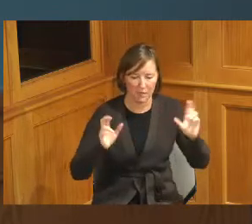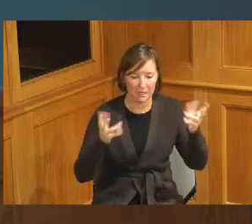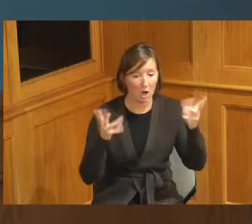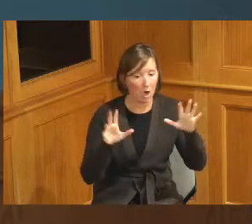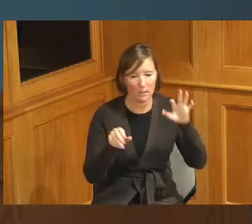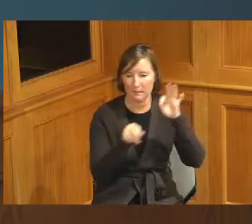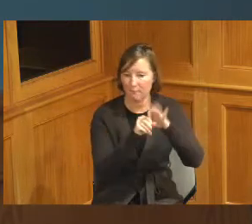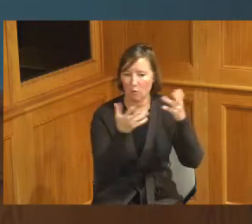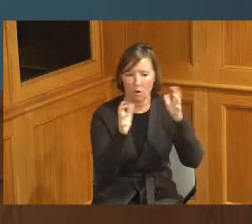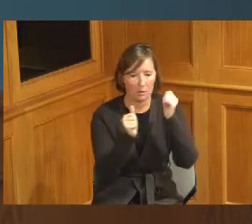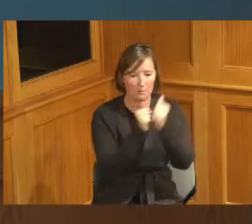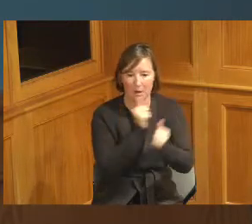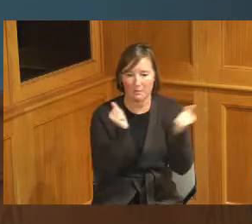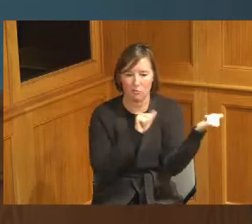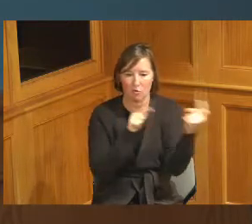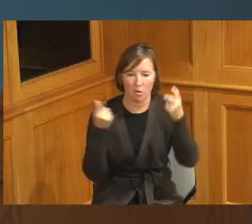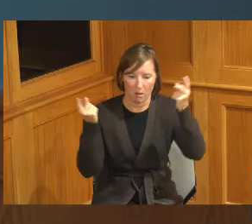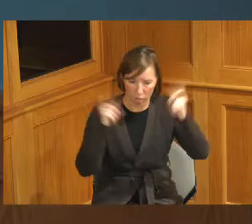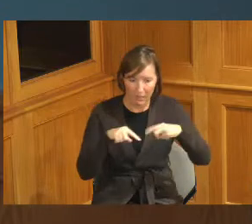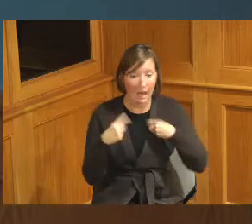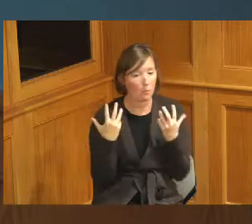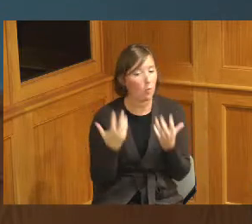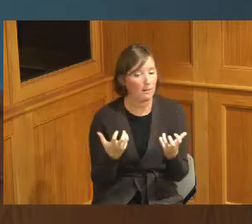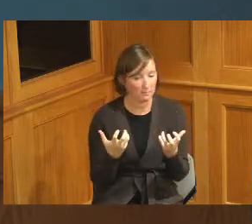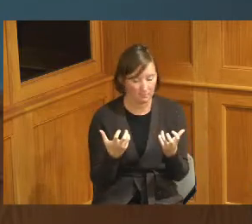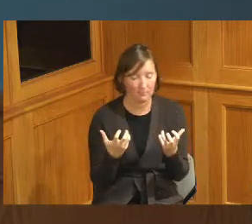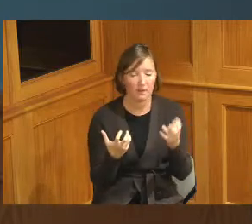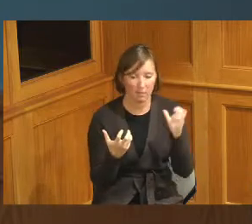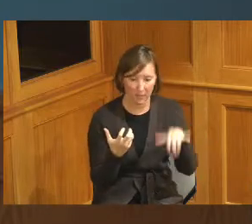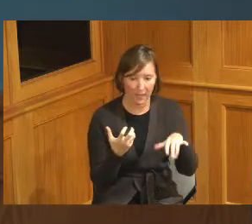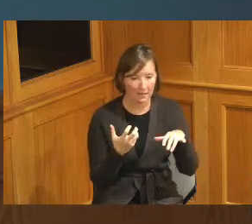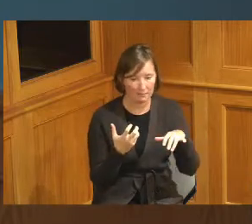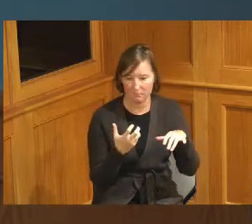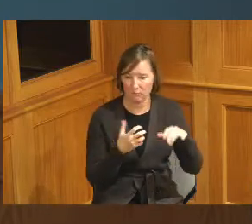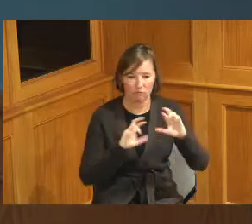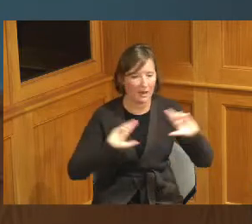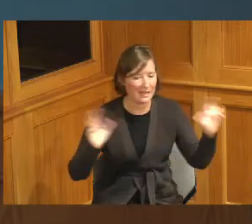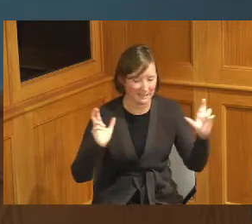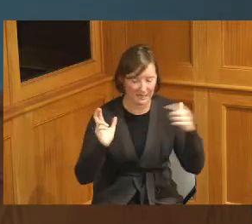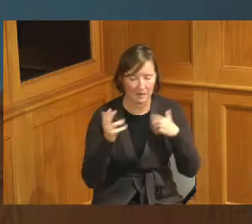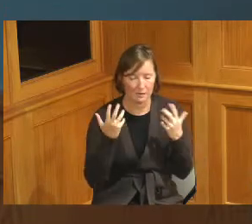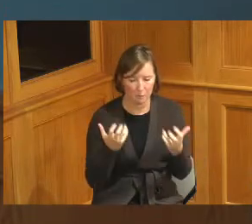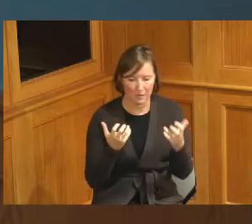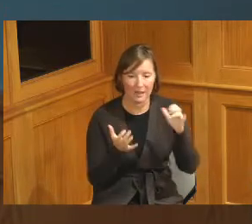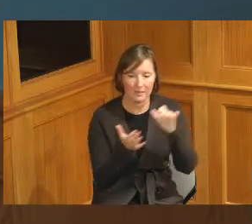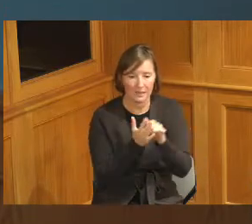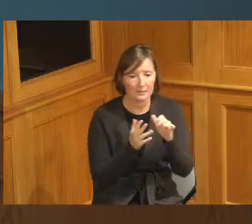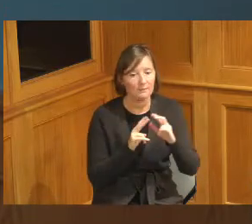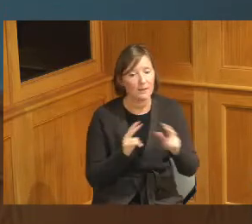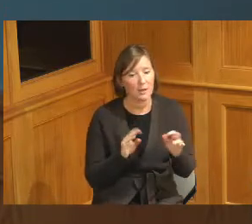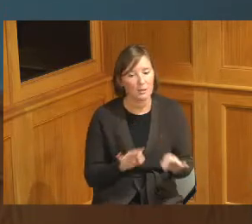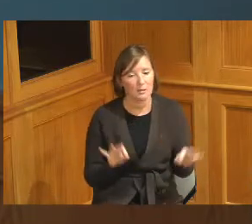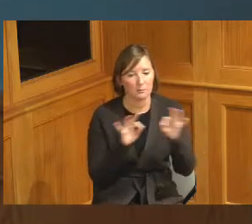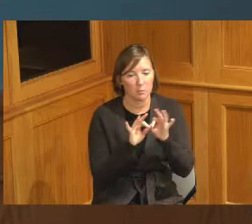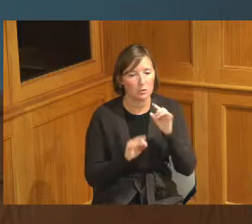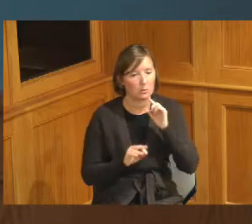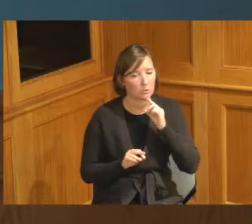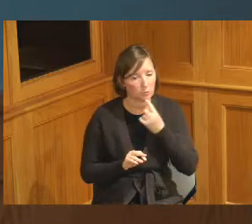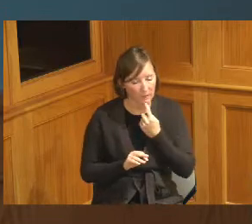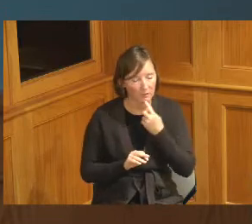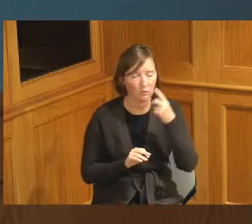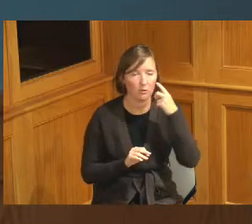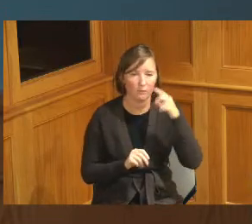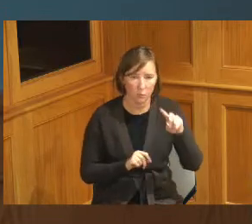passed unanimously. I'd like to put that number with it. I think that's critical